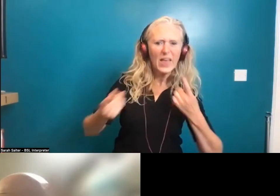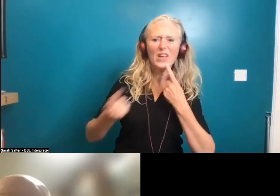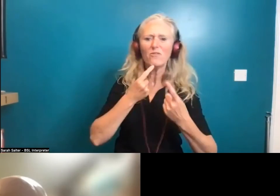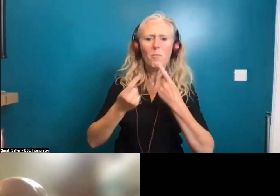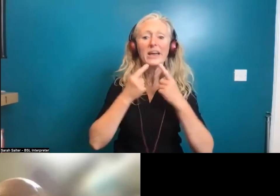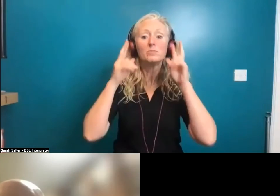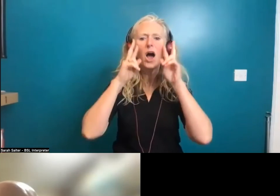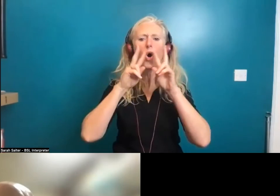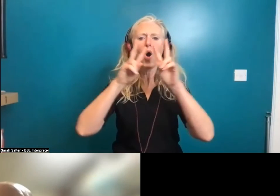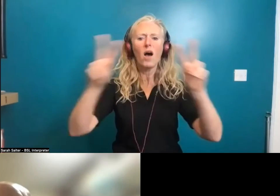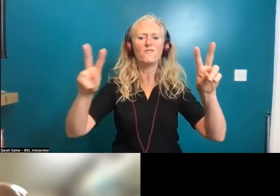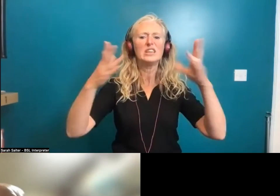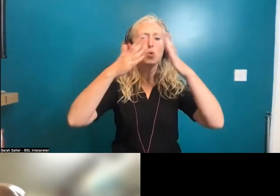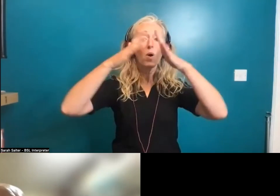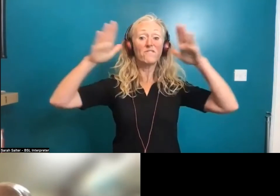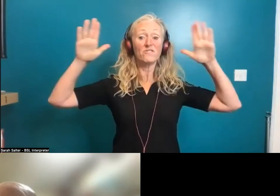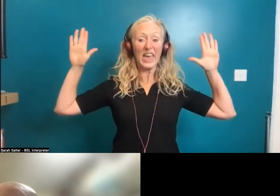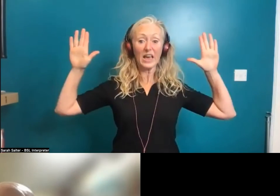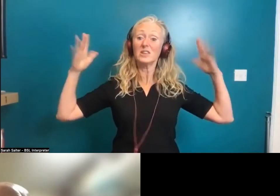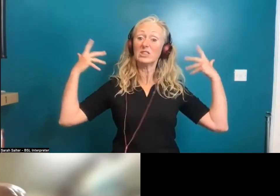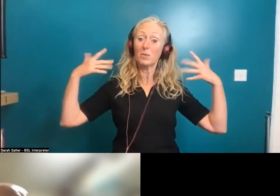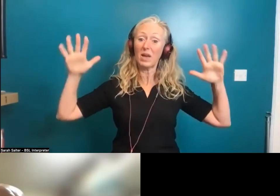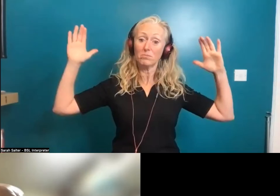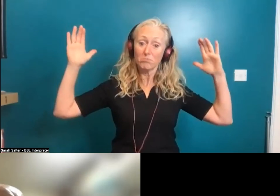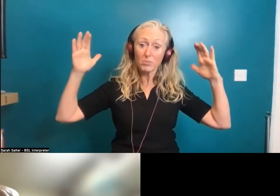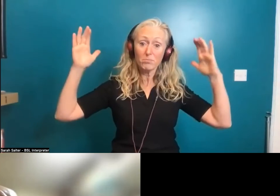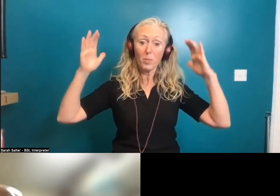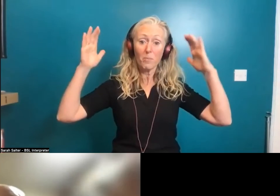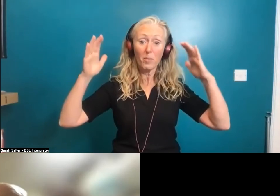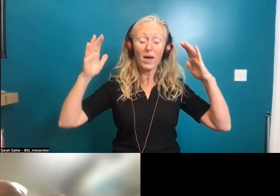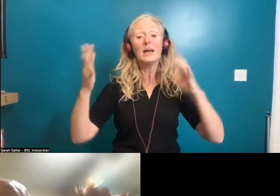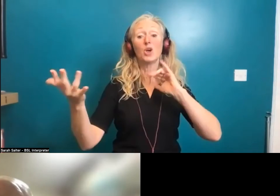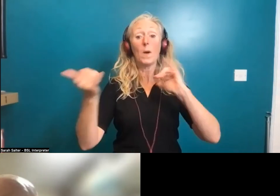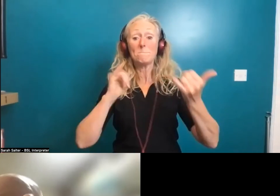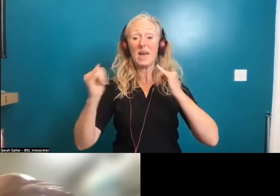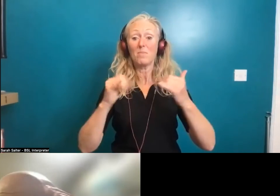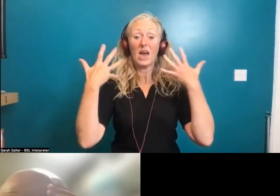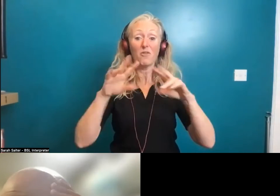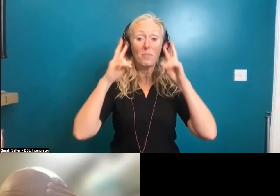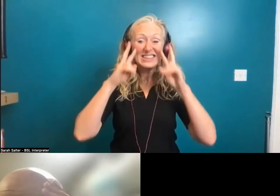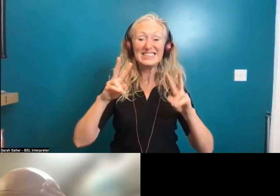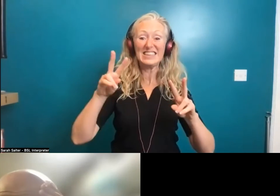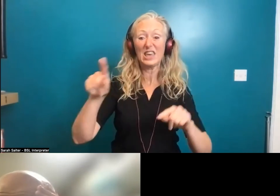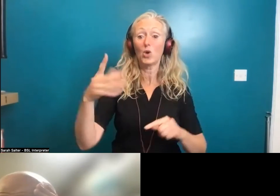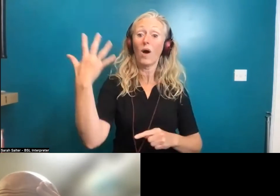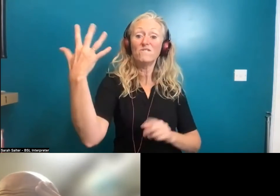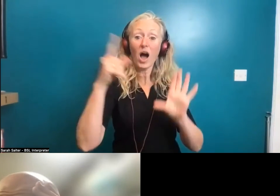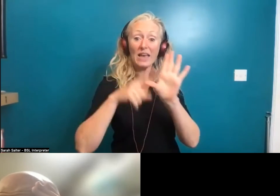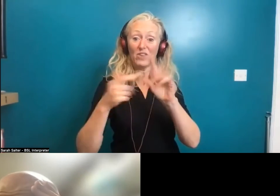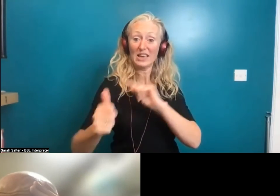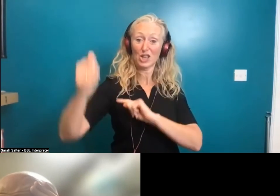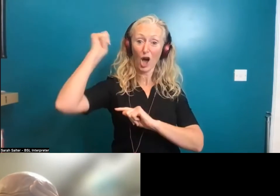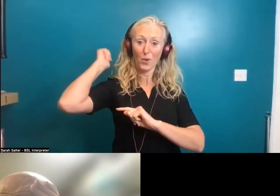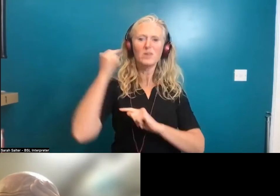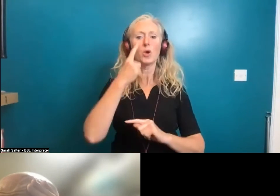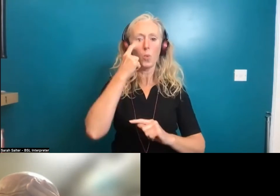all, and we can go back and look over many years, like, you know, if I've seen you 5 years ago, and you can see the rate of progression, and often, you know,